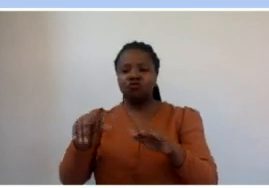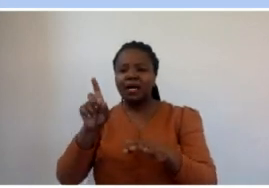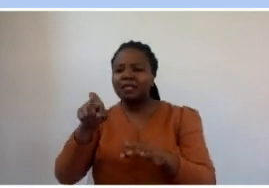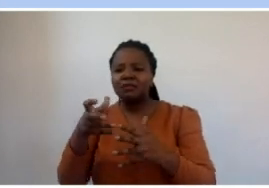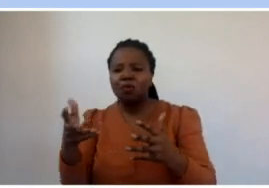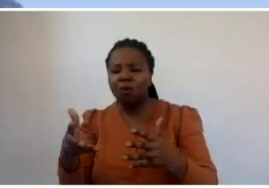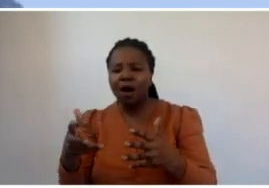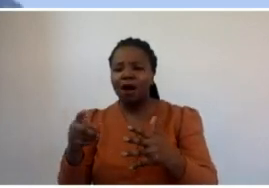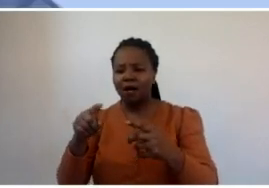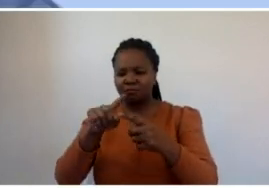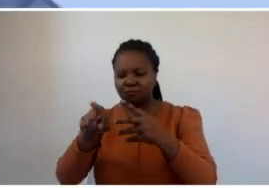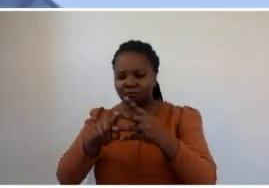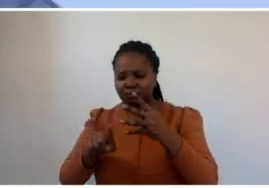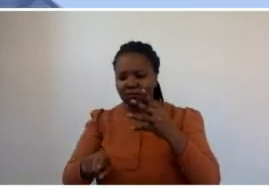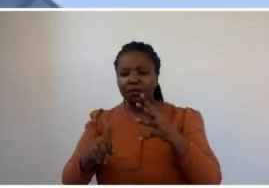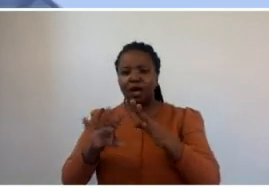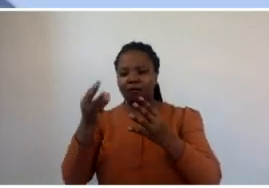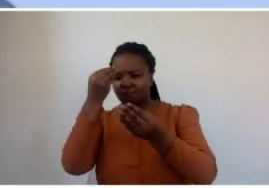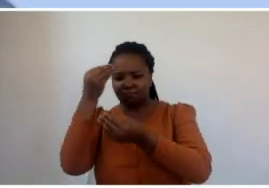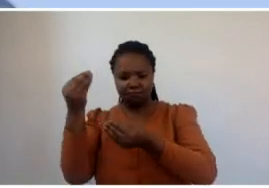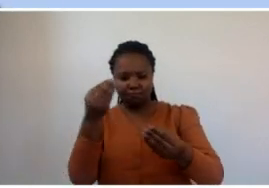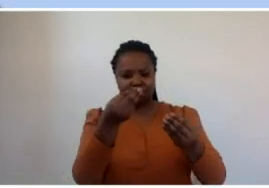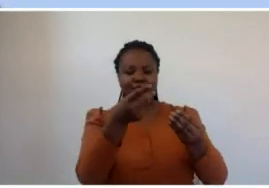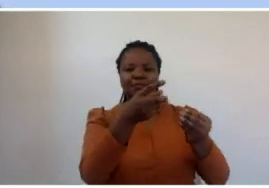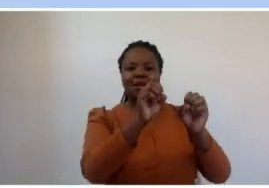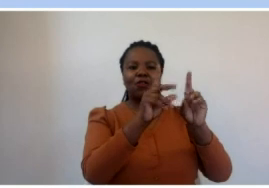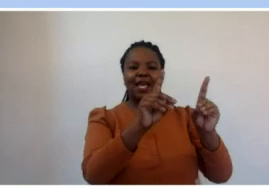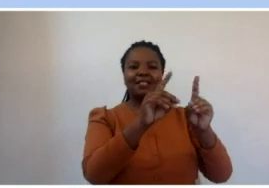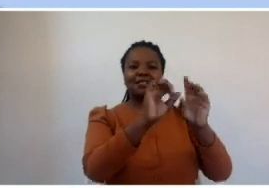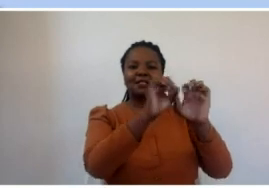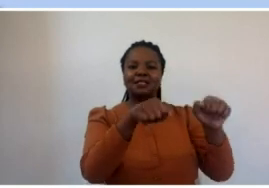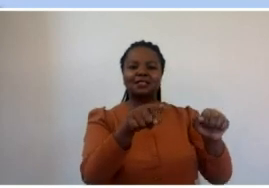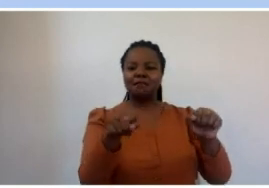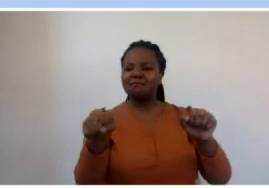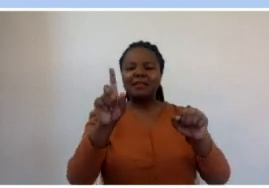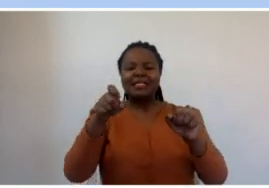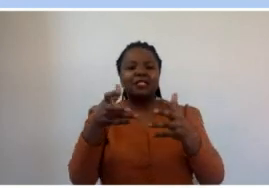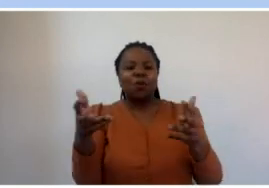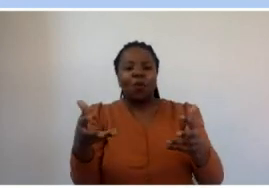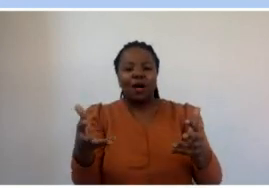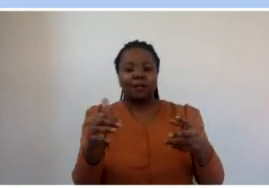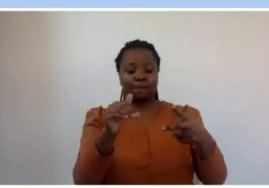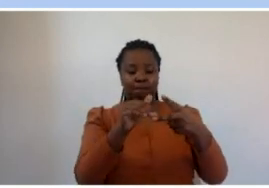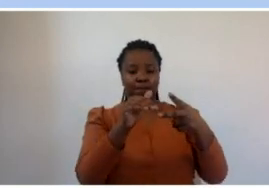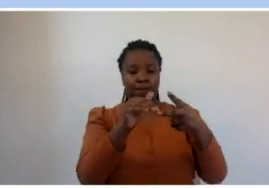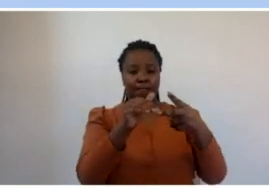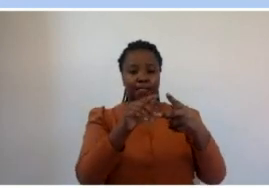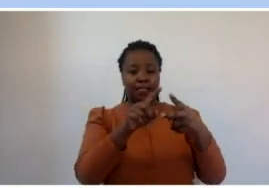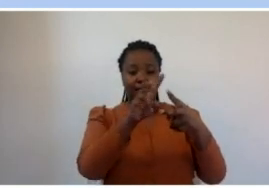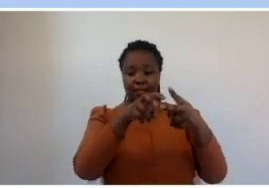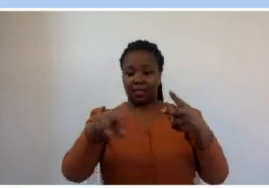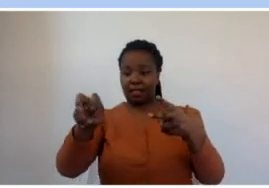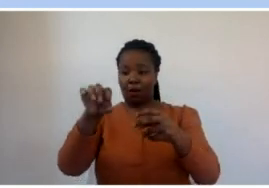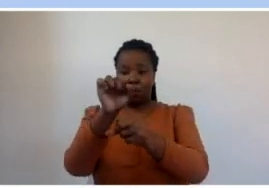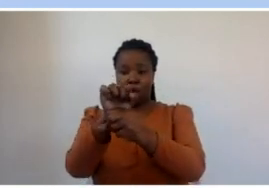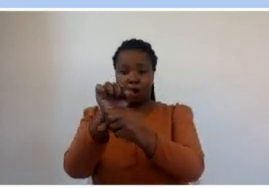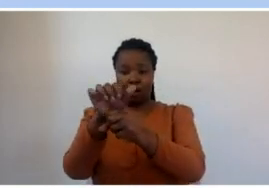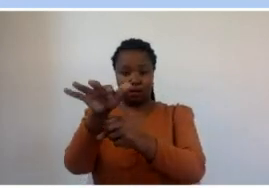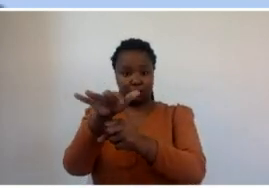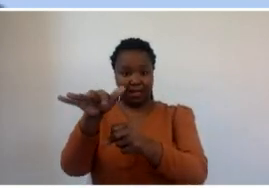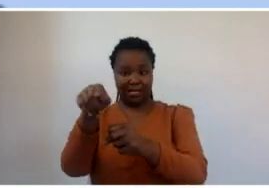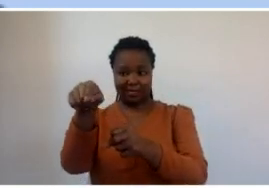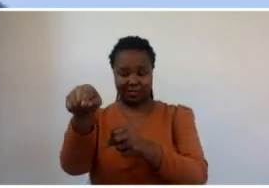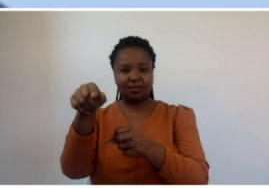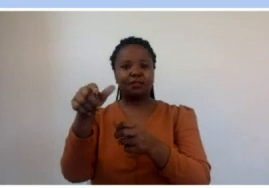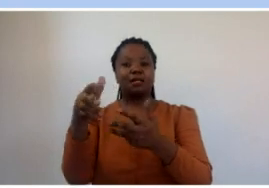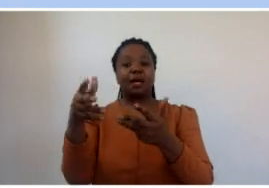to be transferred to the education system. And then when we're talking about the transition to work, again, the employment